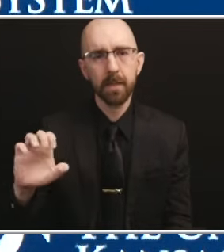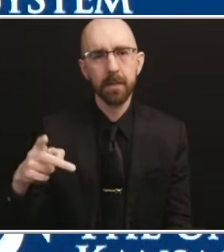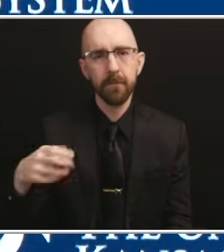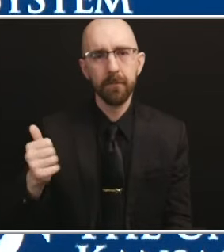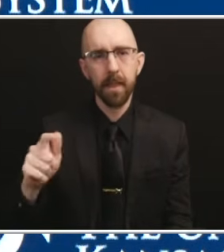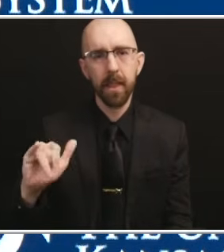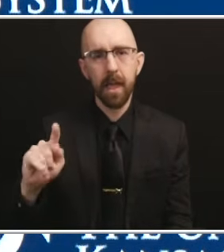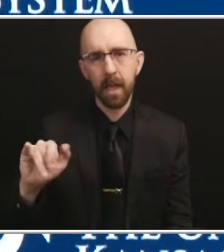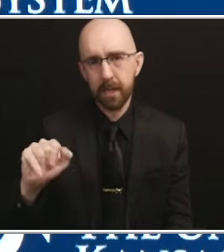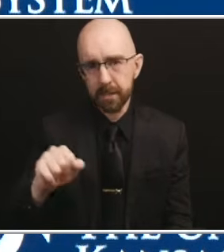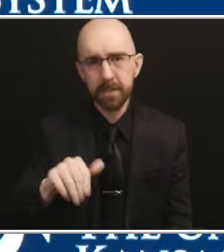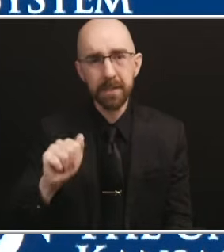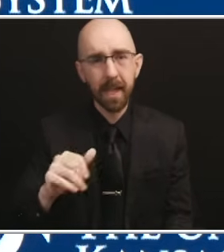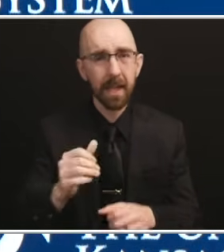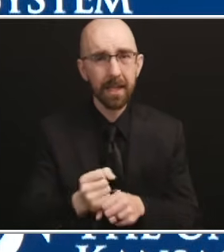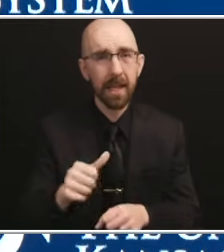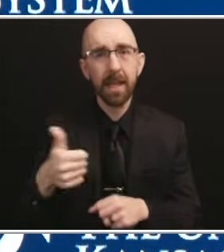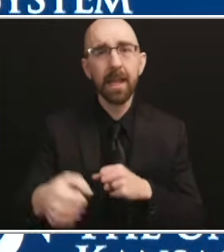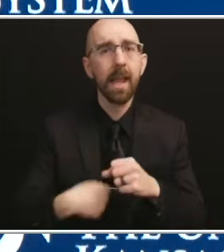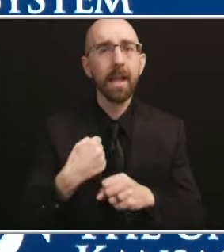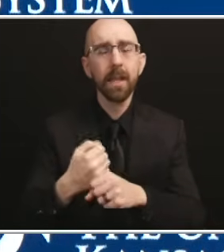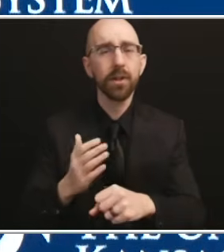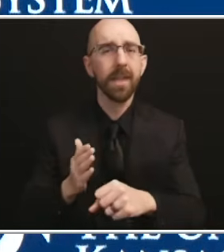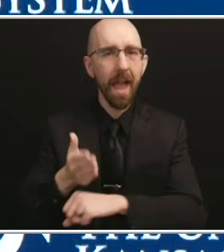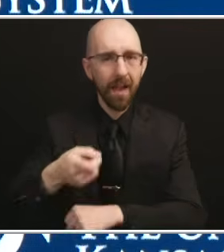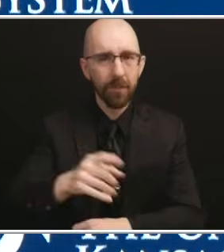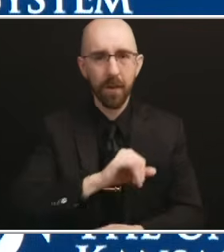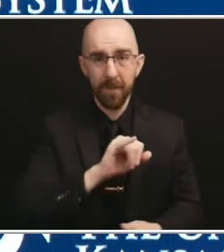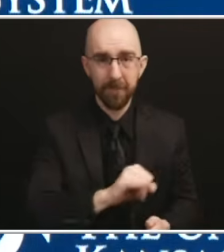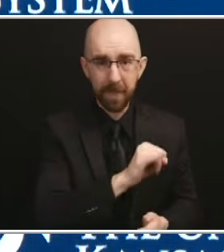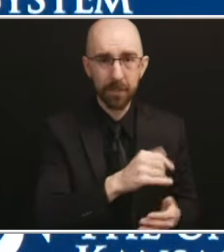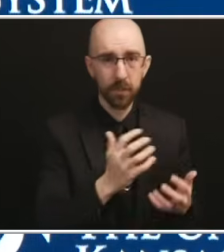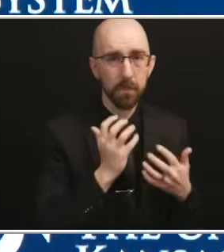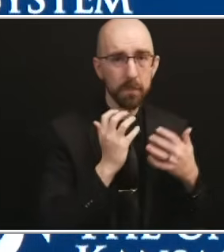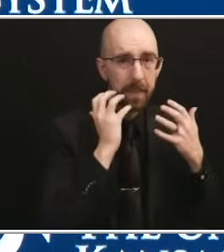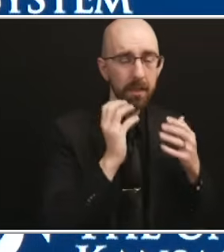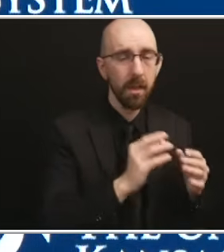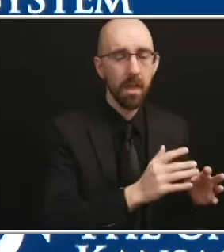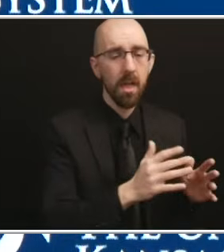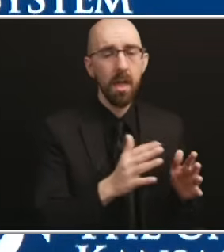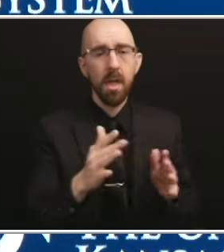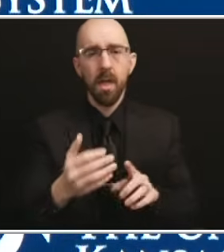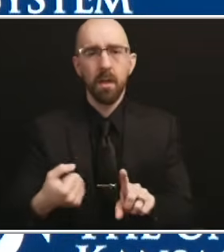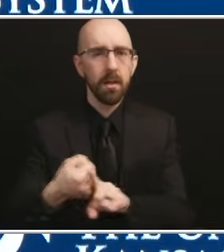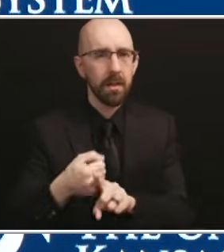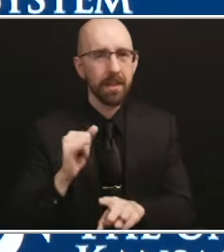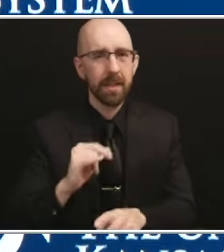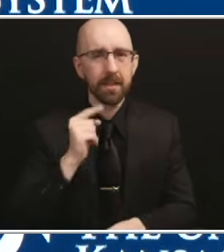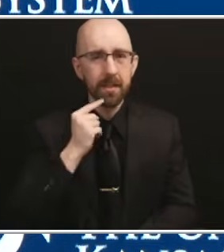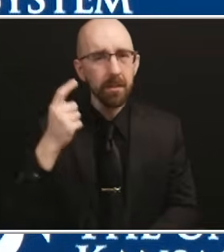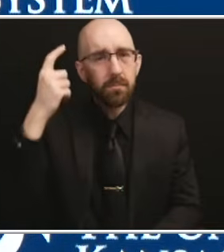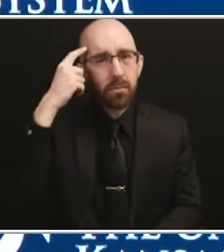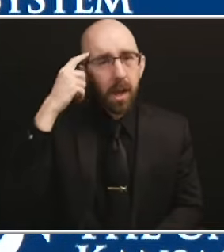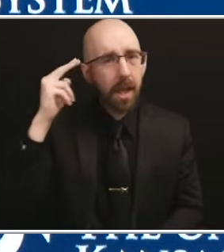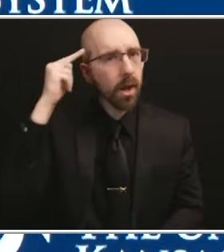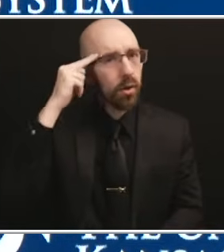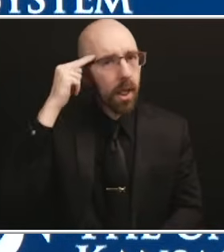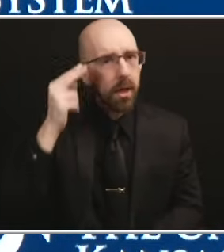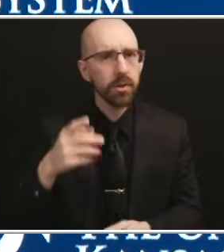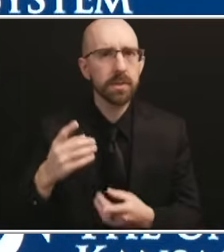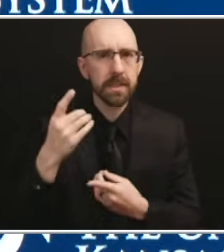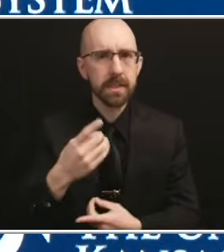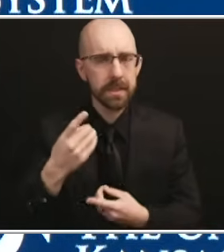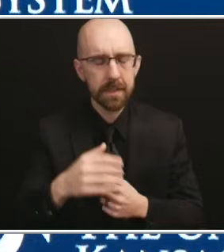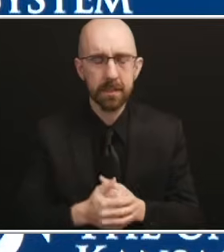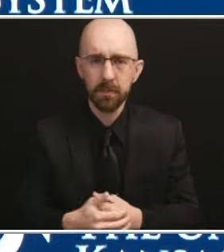to a decade after you are infected with measles disease, and it is a fatal brain or neurologic disease. So it is not a